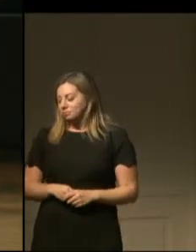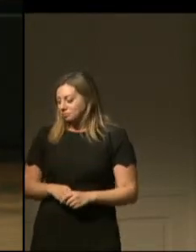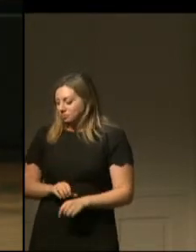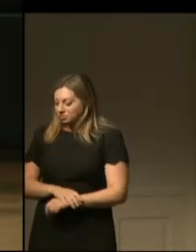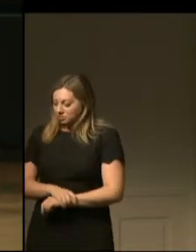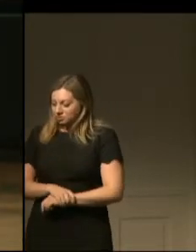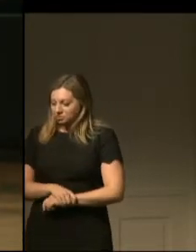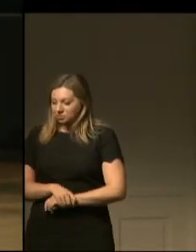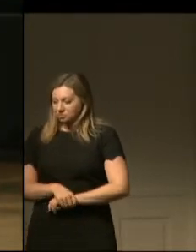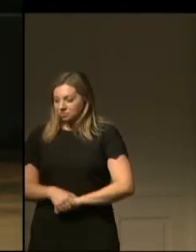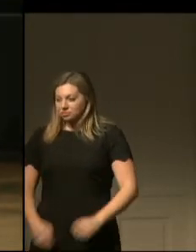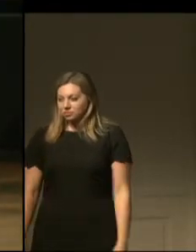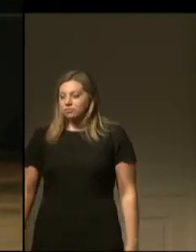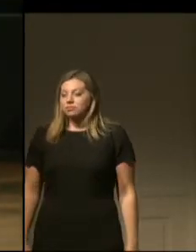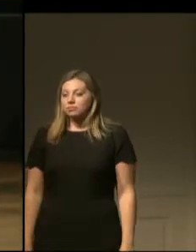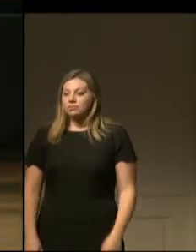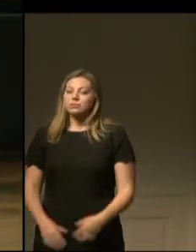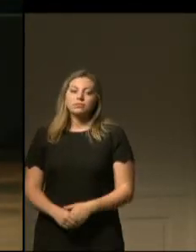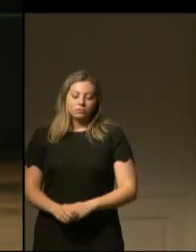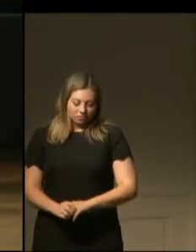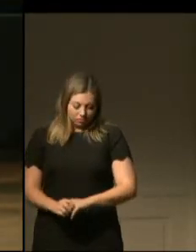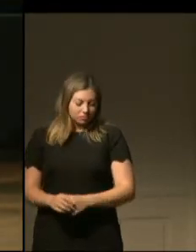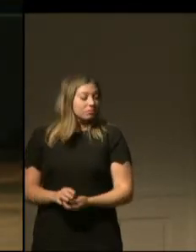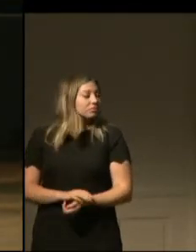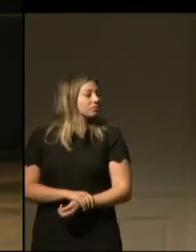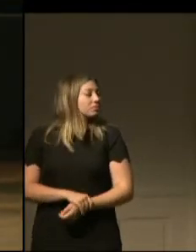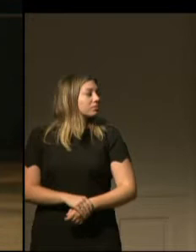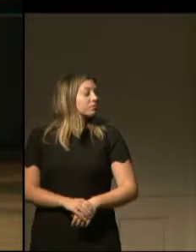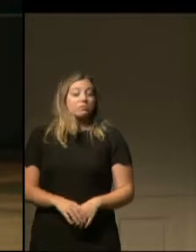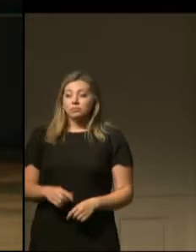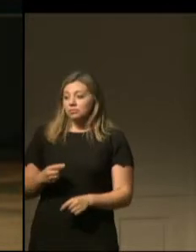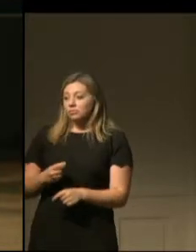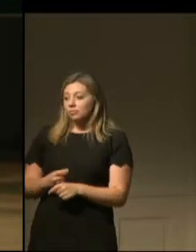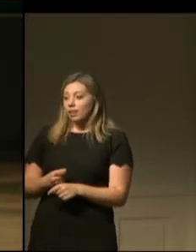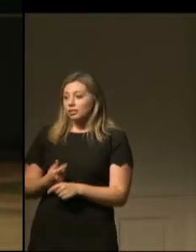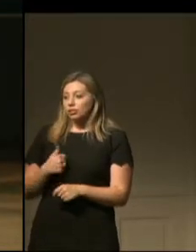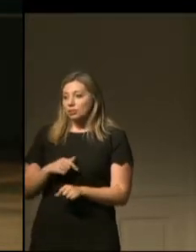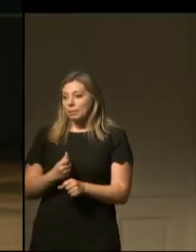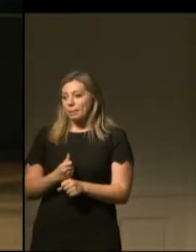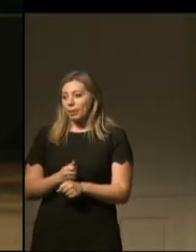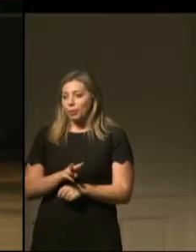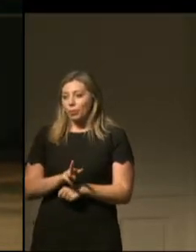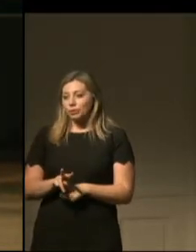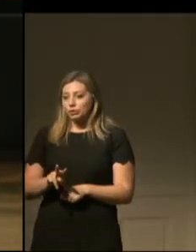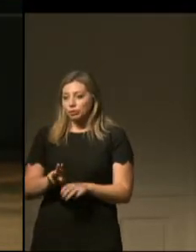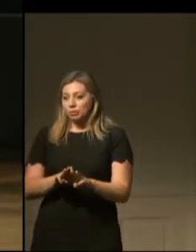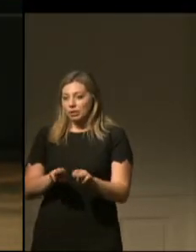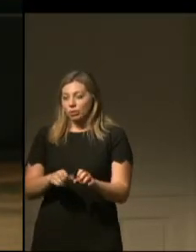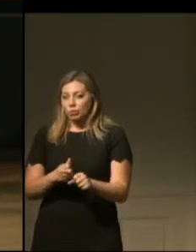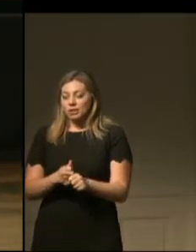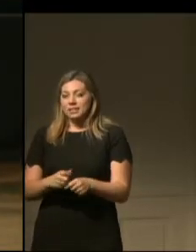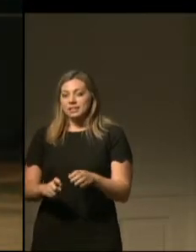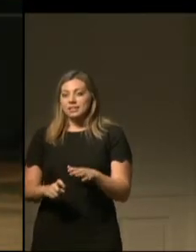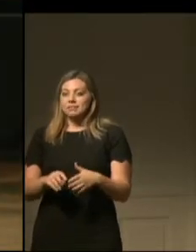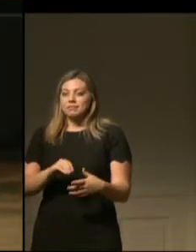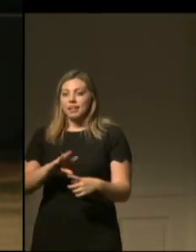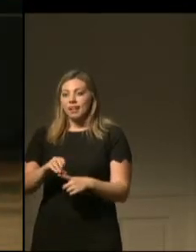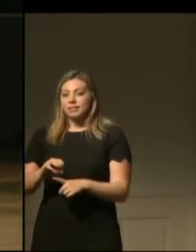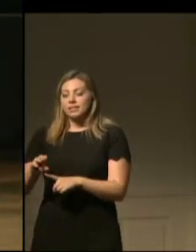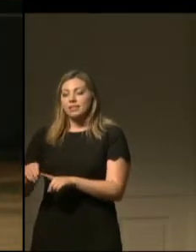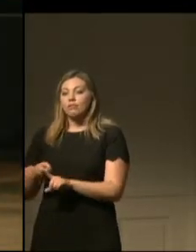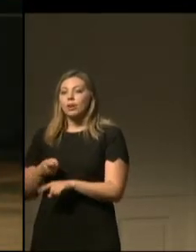Yeah. So we made this World War II museum with these scans from East Carolina